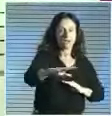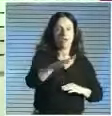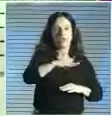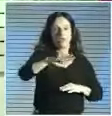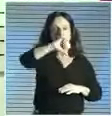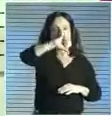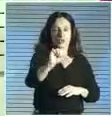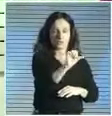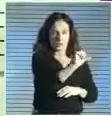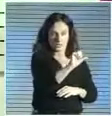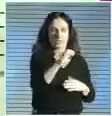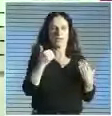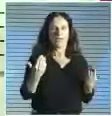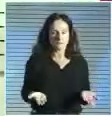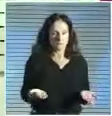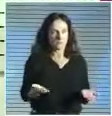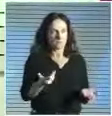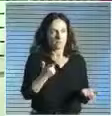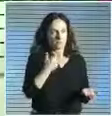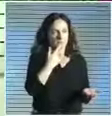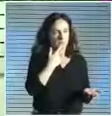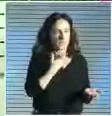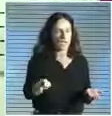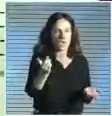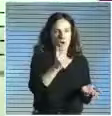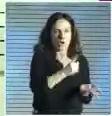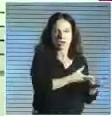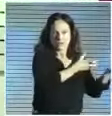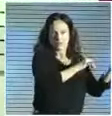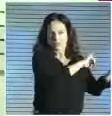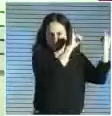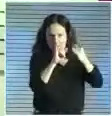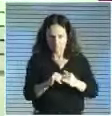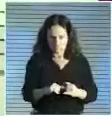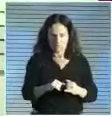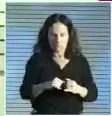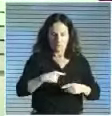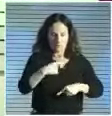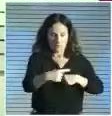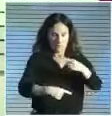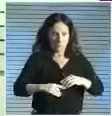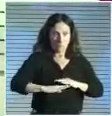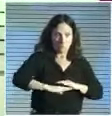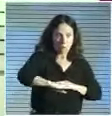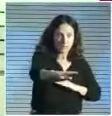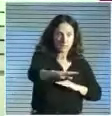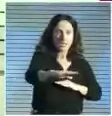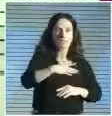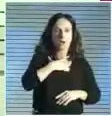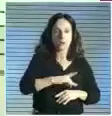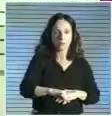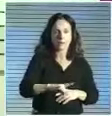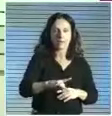ship all the carpet back to the Southeast where they can work with that material and turn it into carpet that's made of